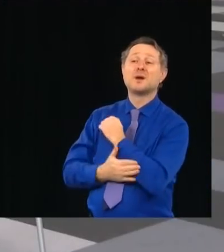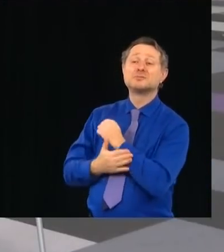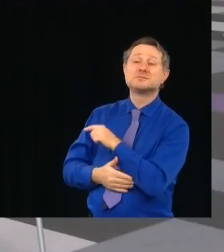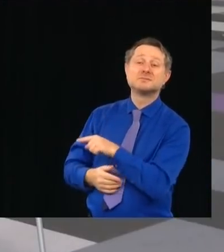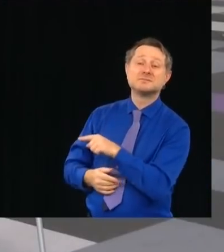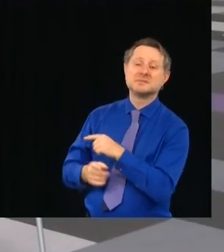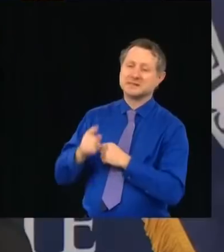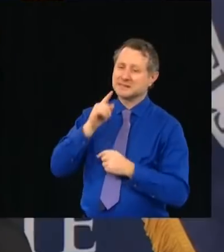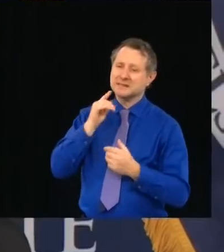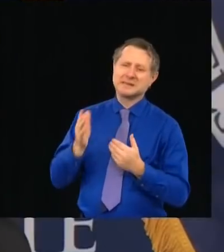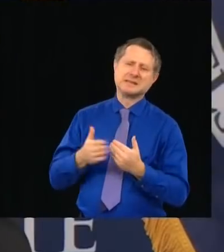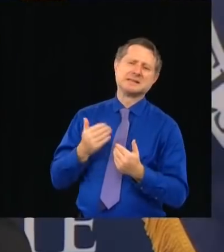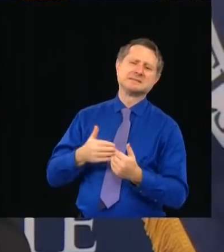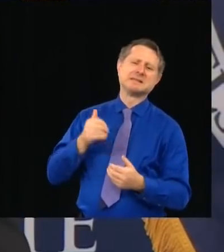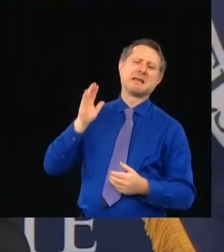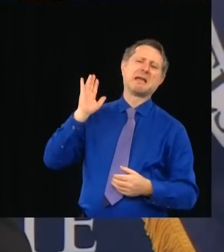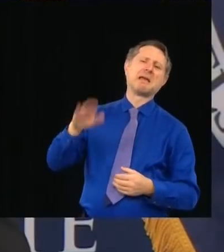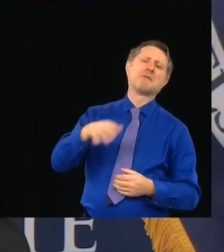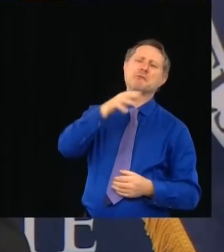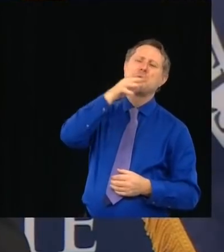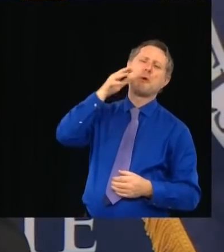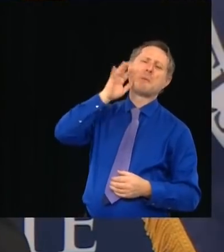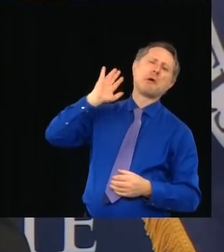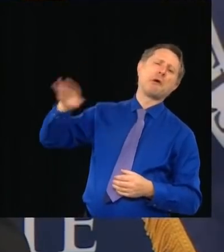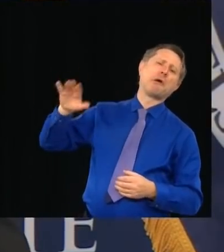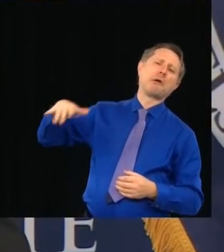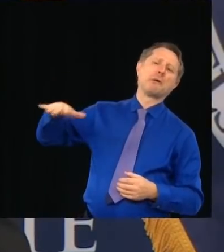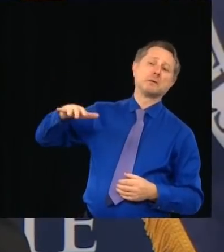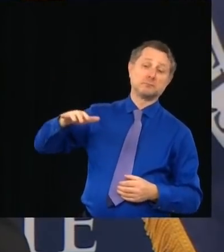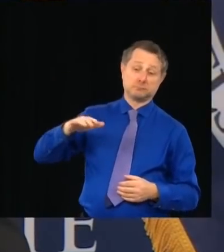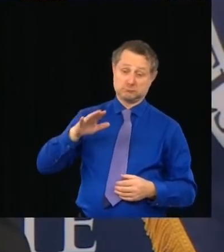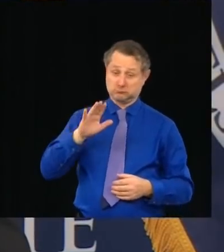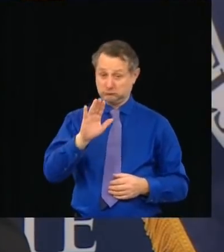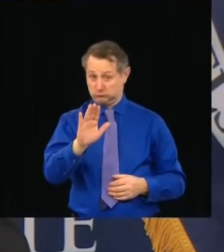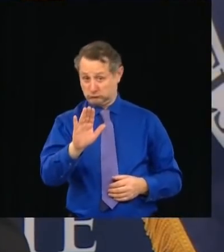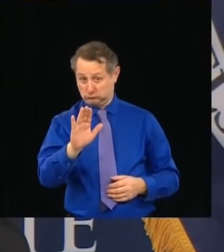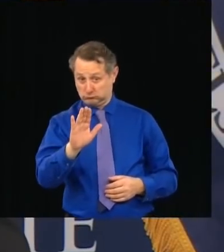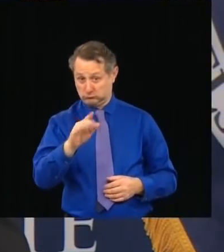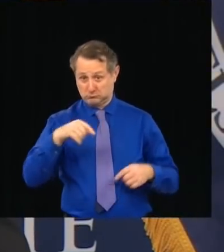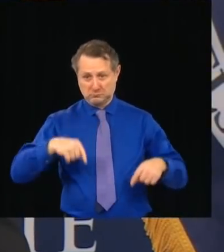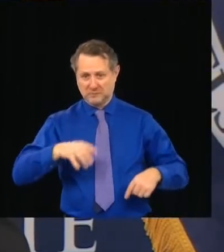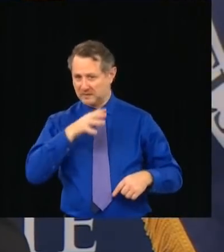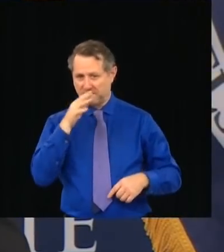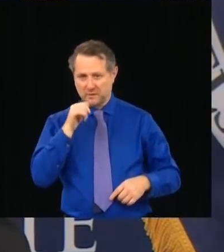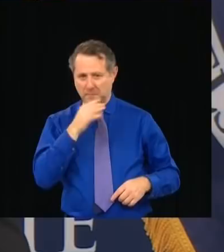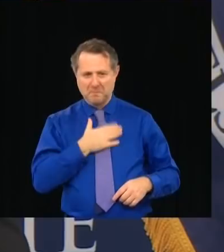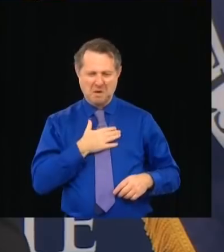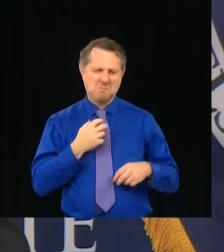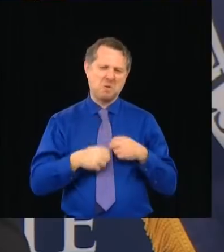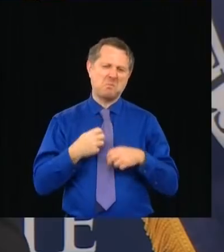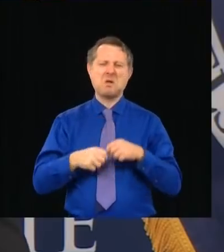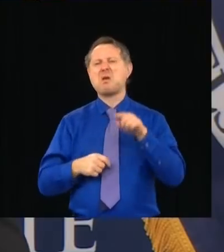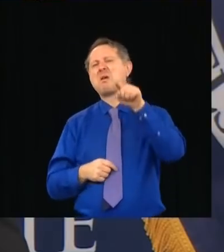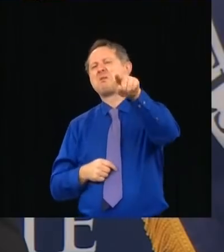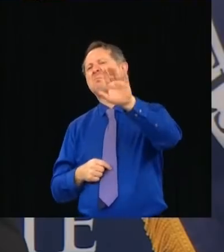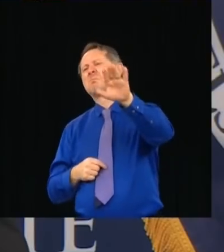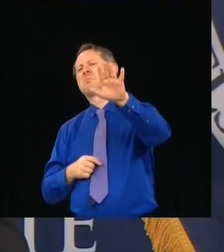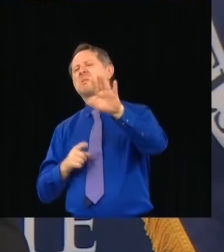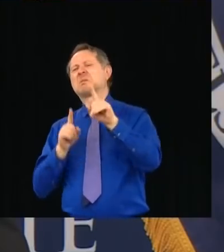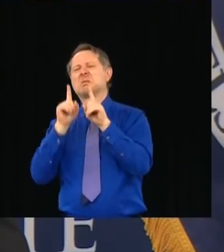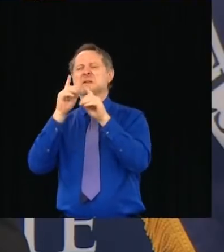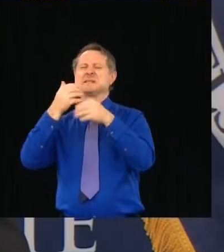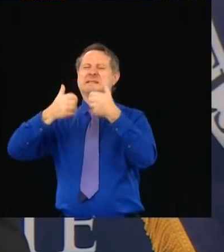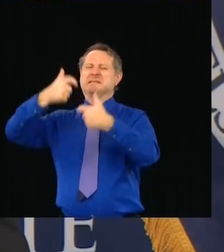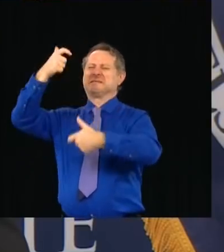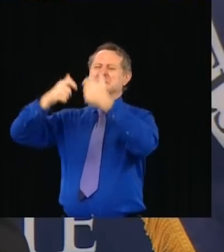more rural communities, well, this is not our problem, right? This is a city problem. This is an urban problem. This is